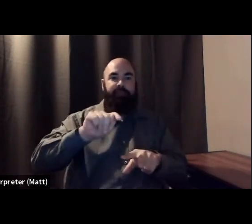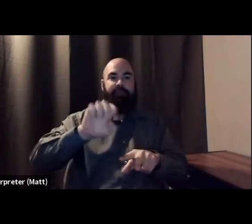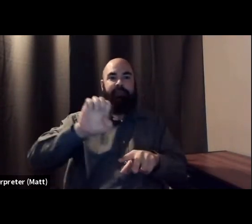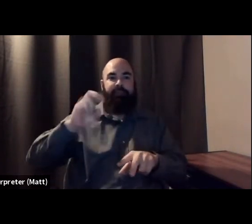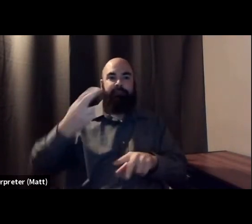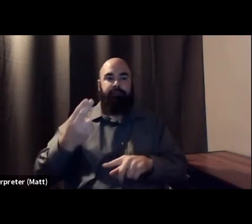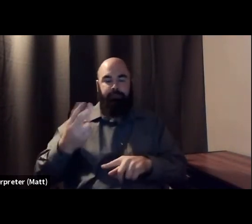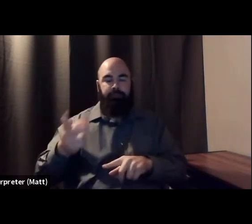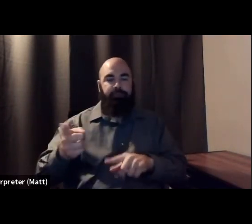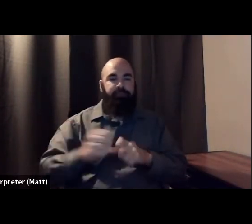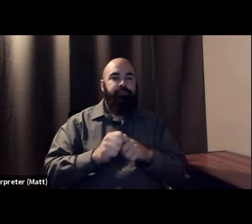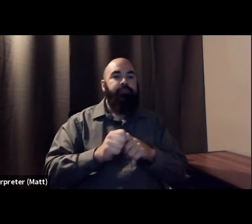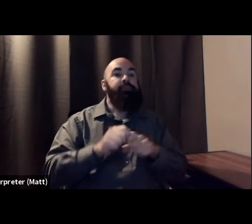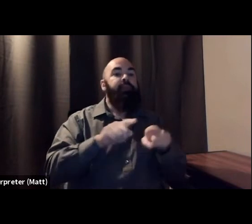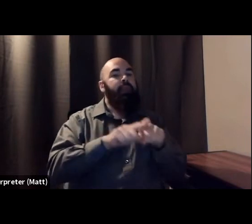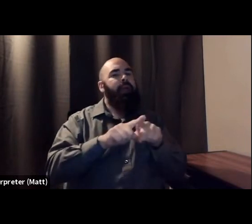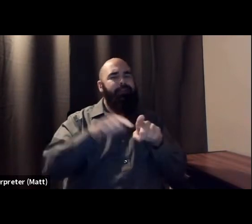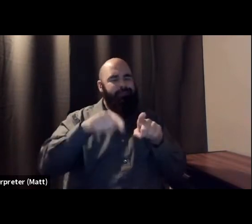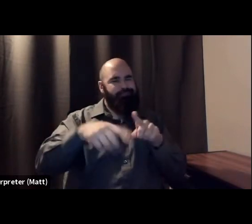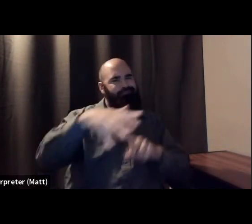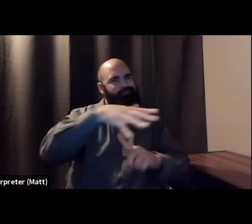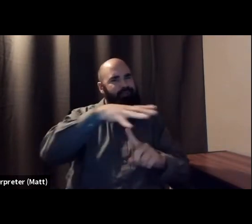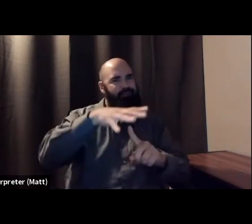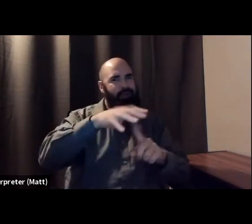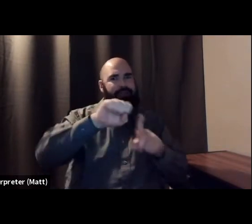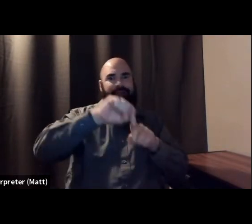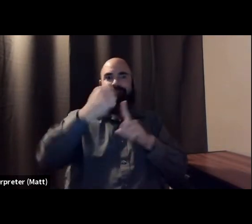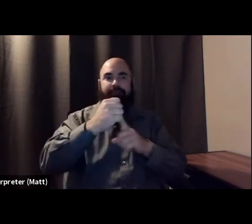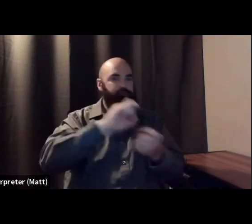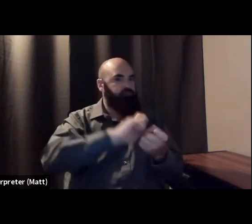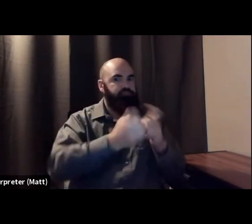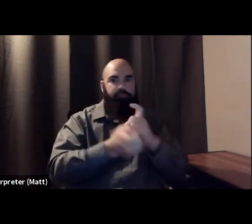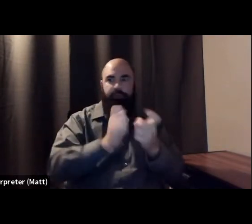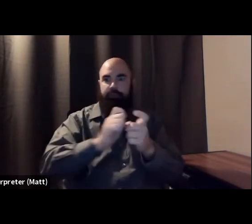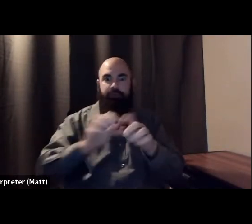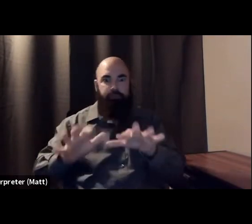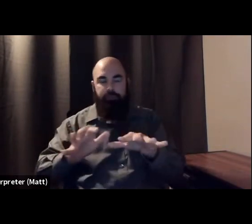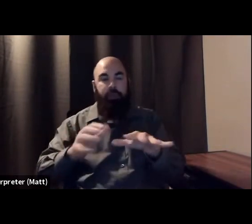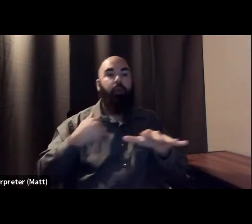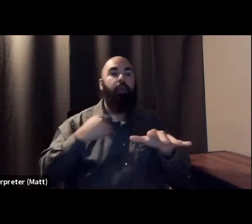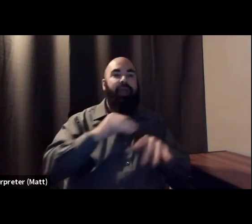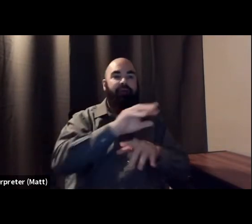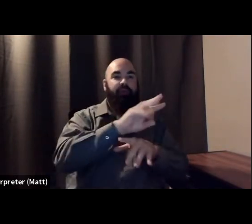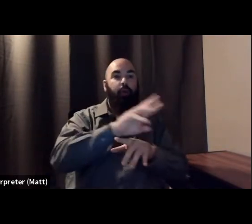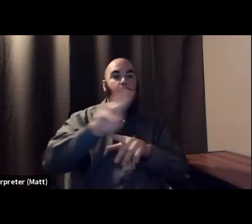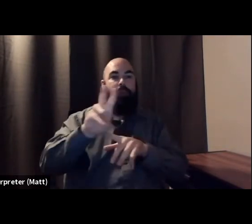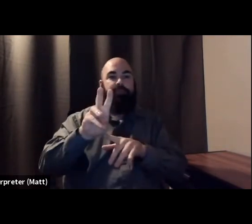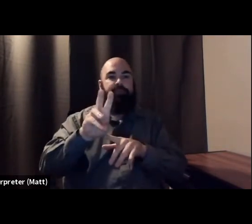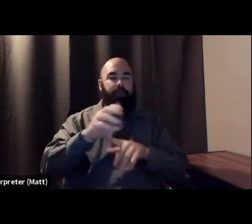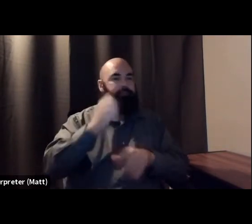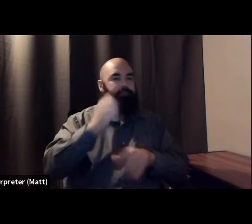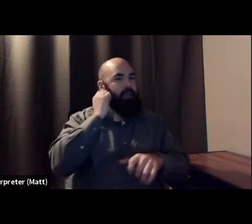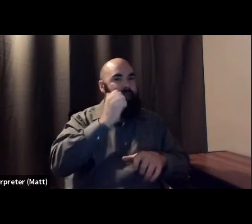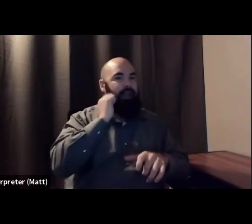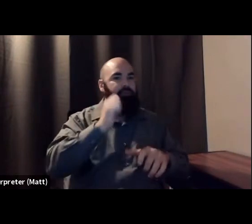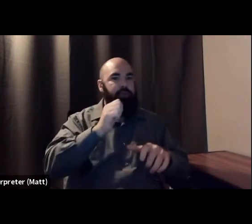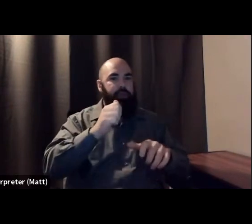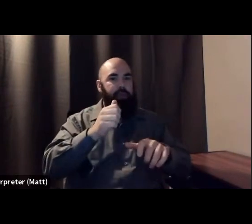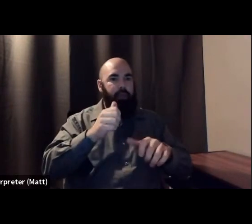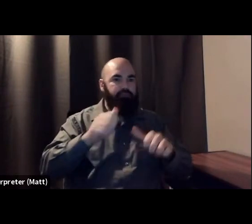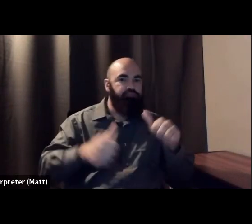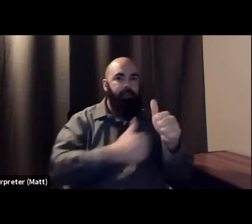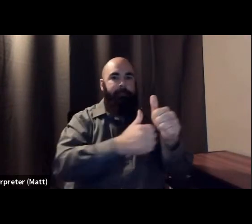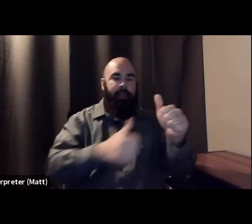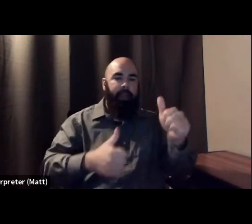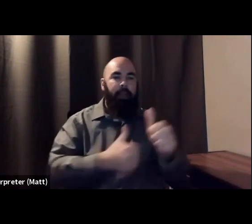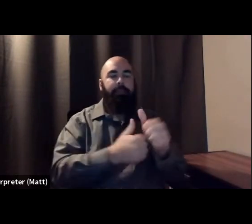messaging in an ever-changing environment, a website updated daily with regionally specific information, which